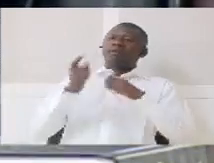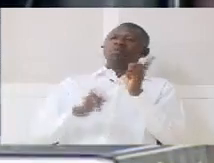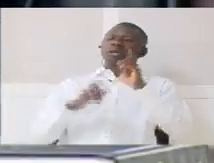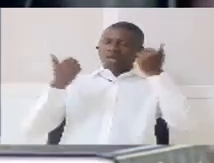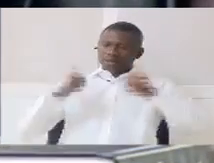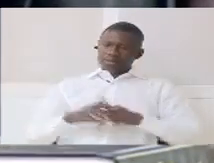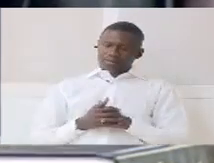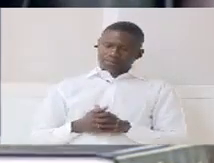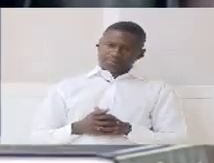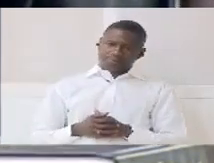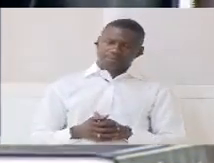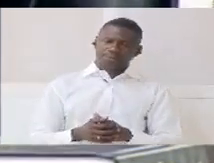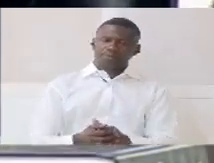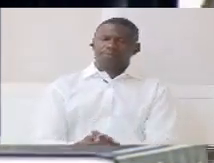Ako,